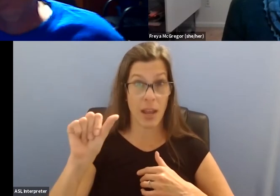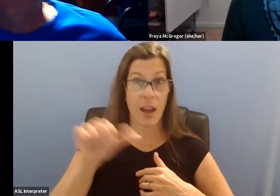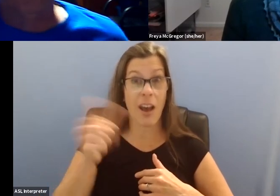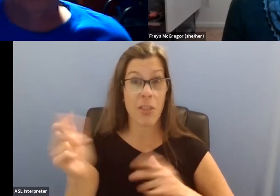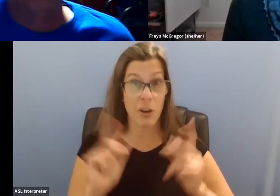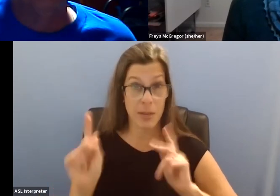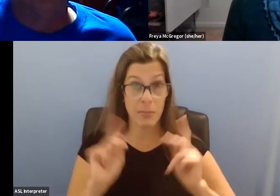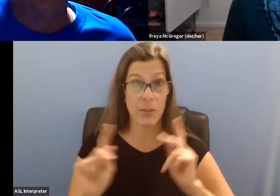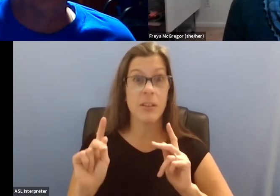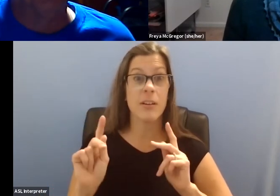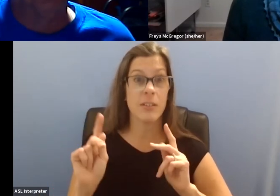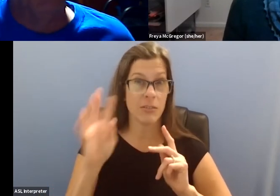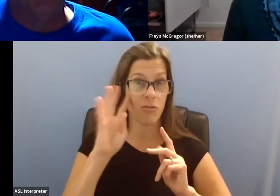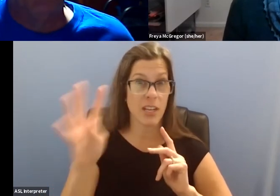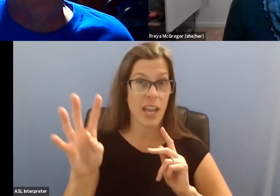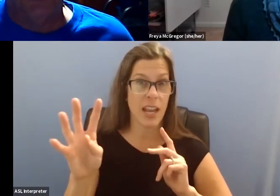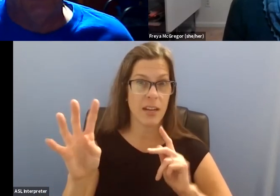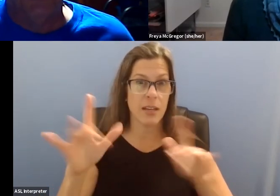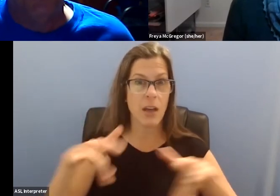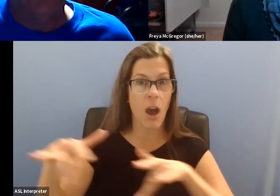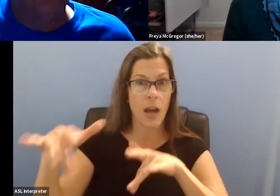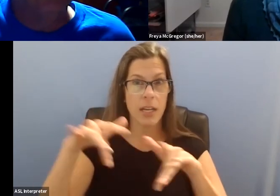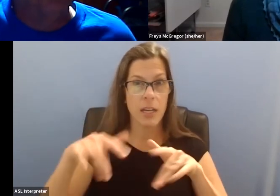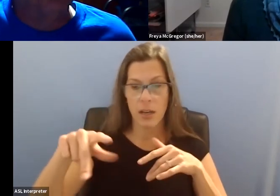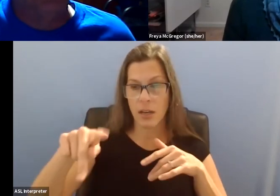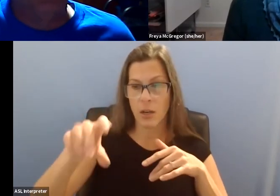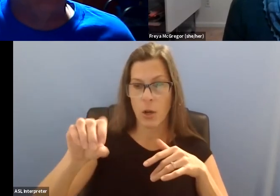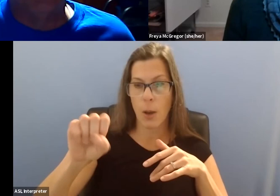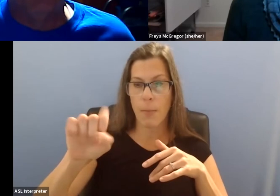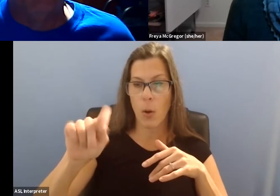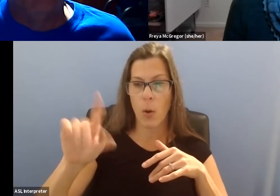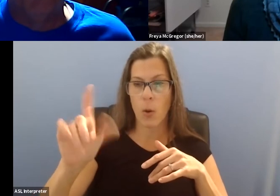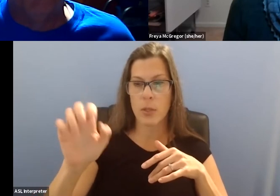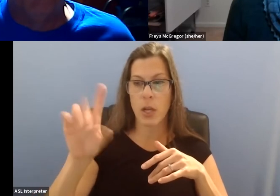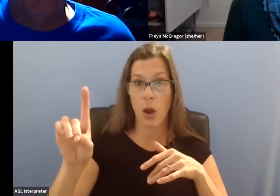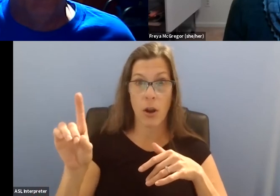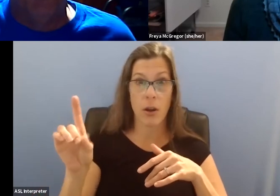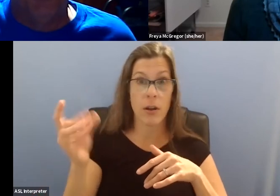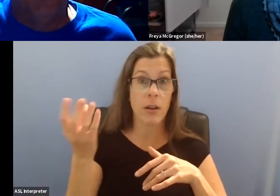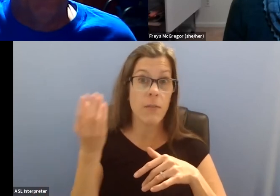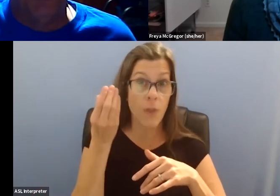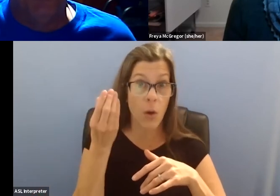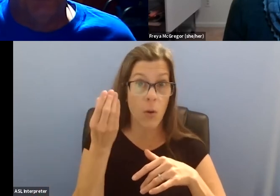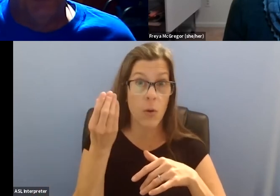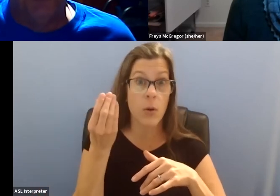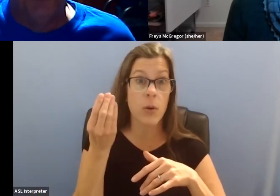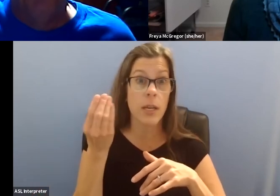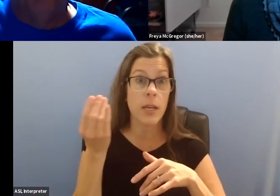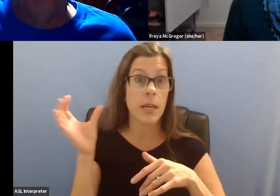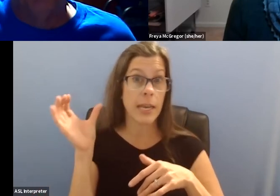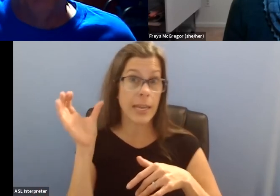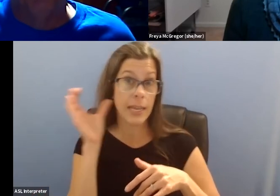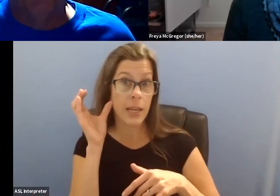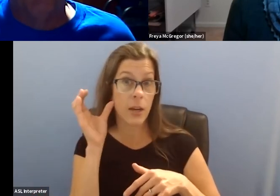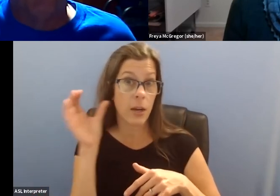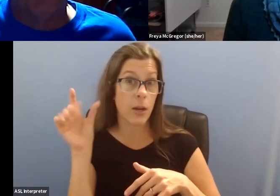uh, will actually go out in the, uh, in the field and have their phone with them. And when they're hearing an interesting bird, they'll